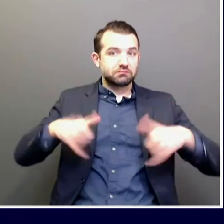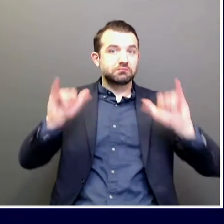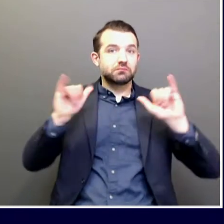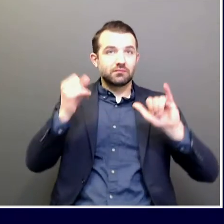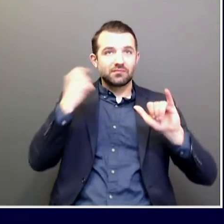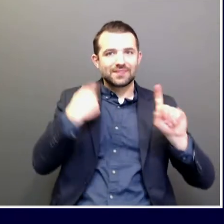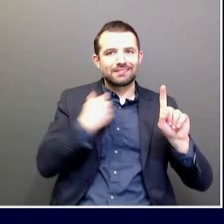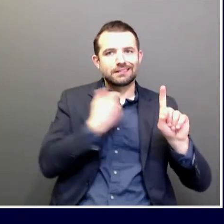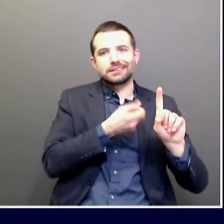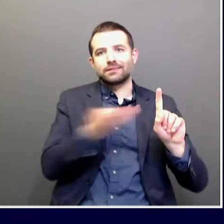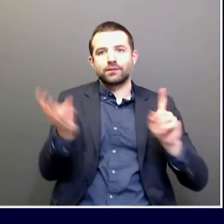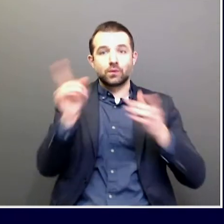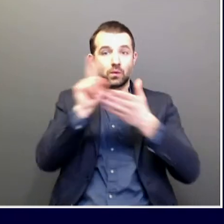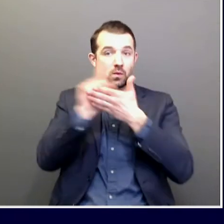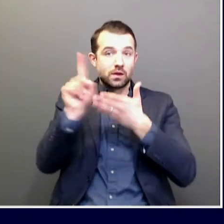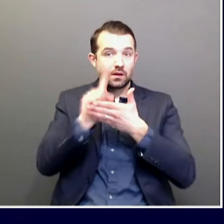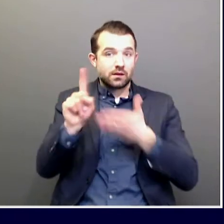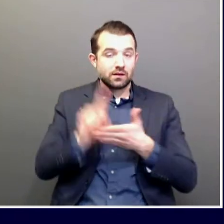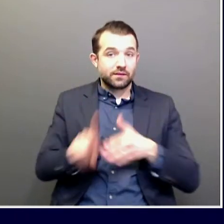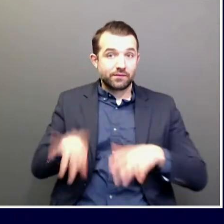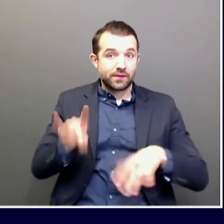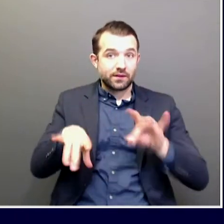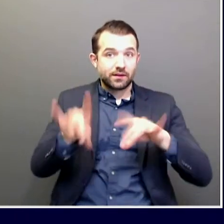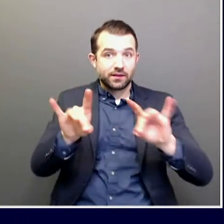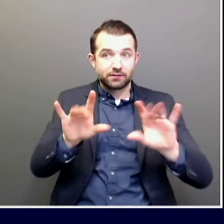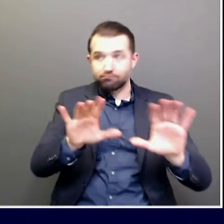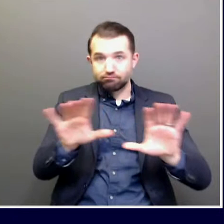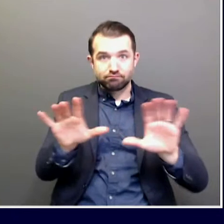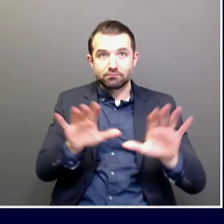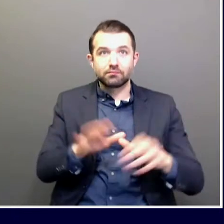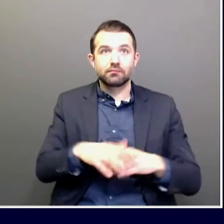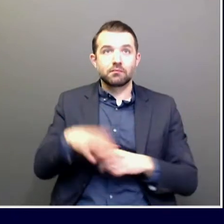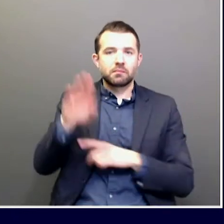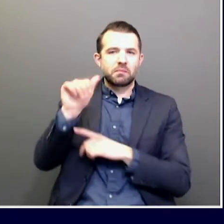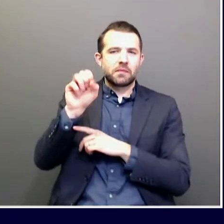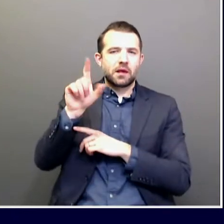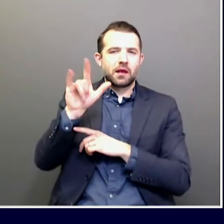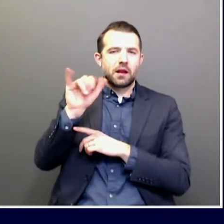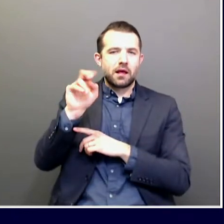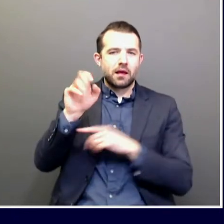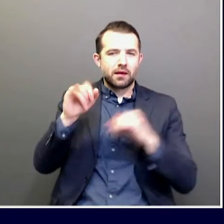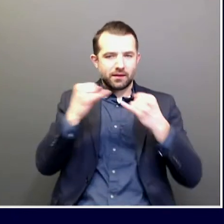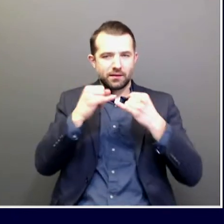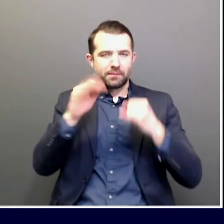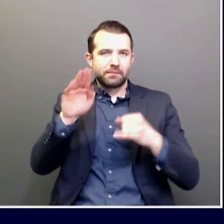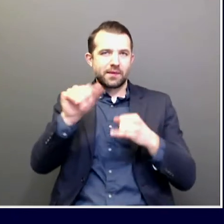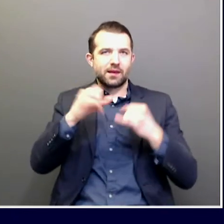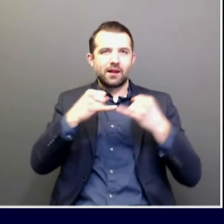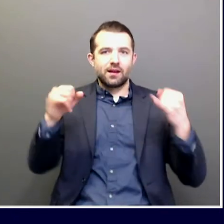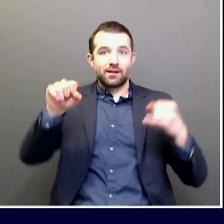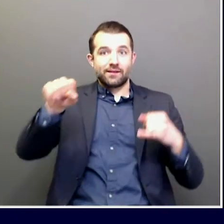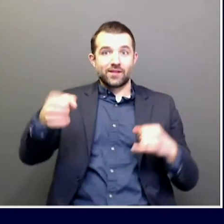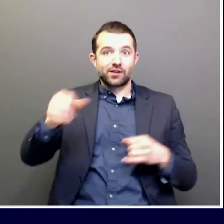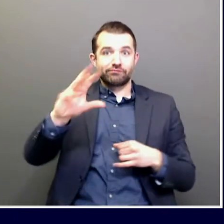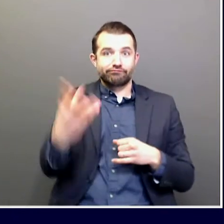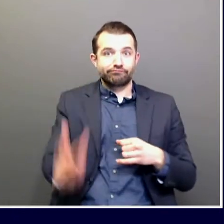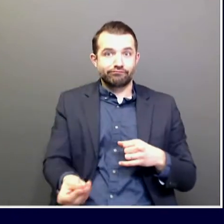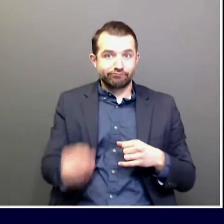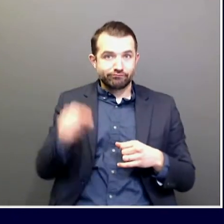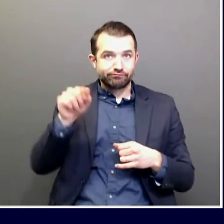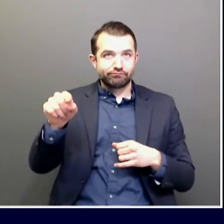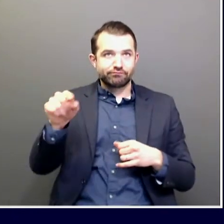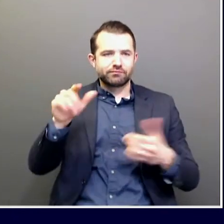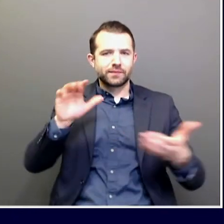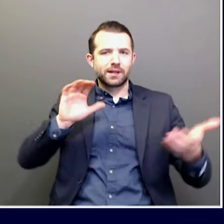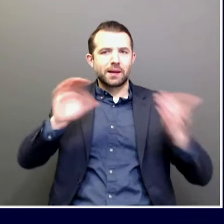that have had at least 2 weeks of testing, but that's still not really enough for a baseline. So with that as an upfront